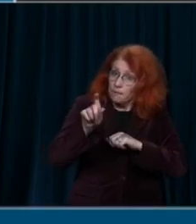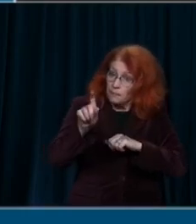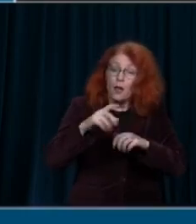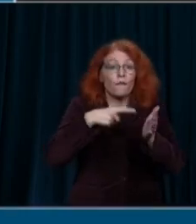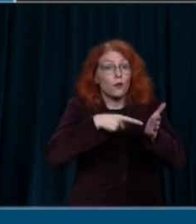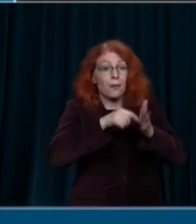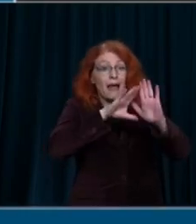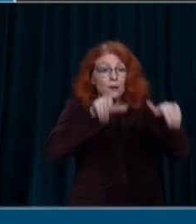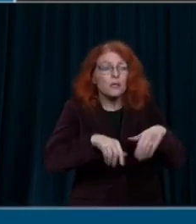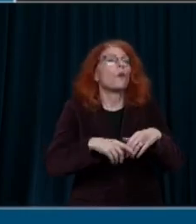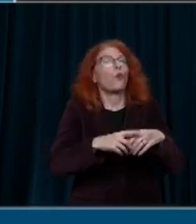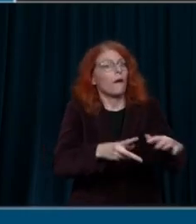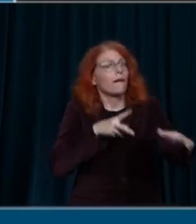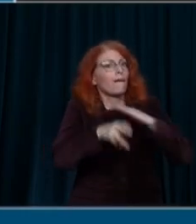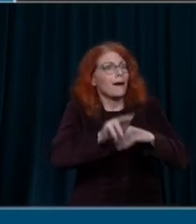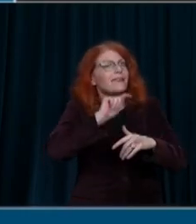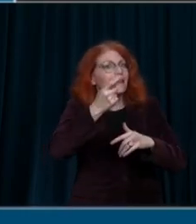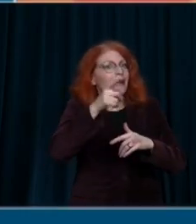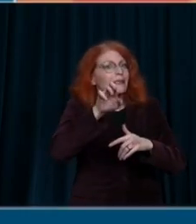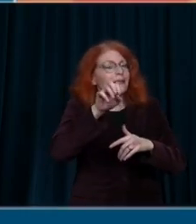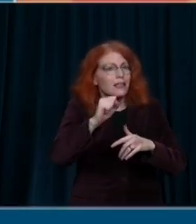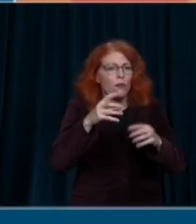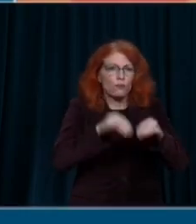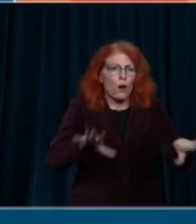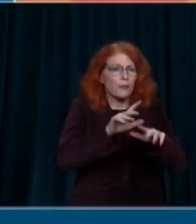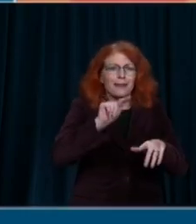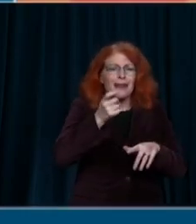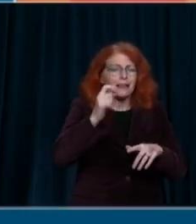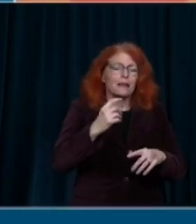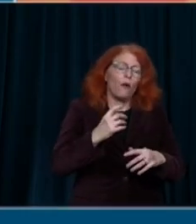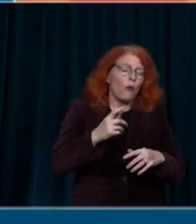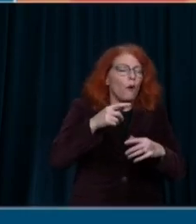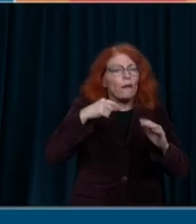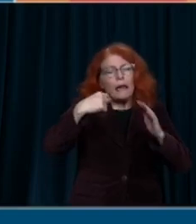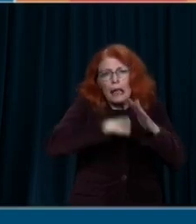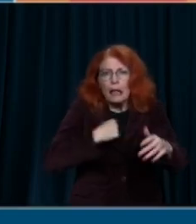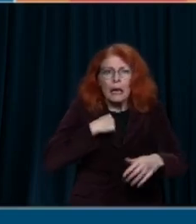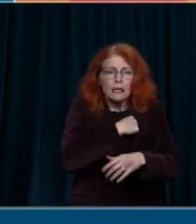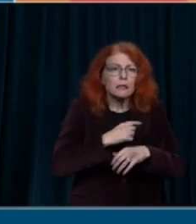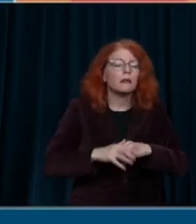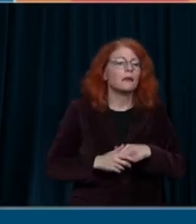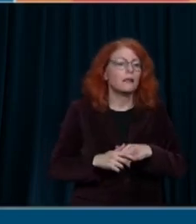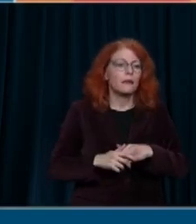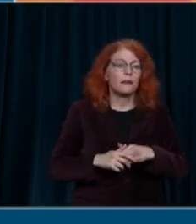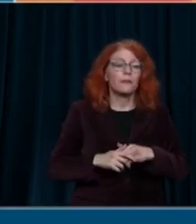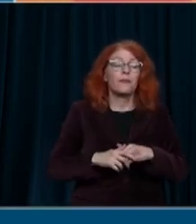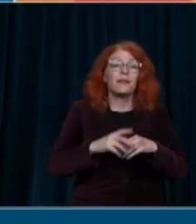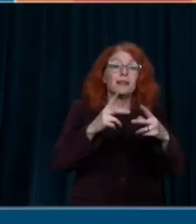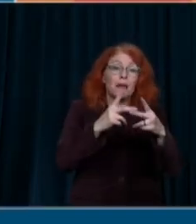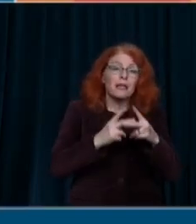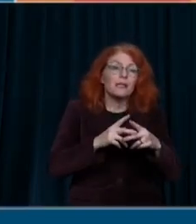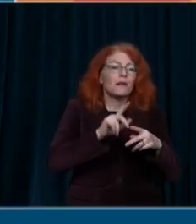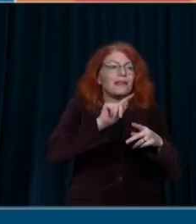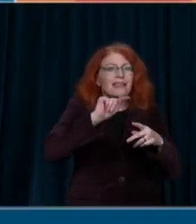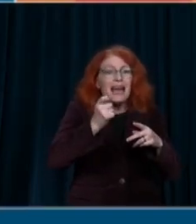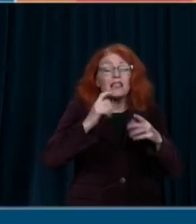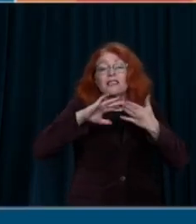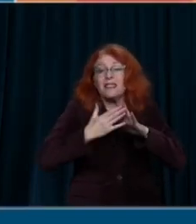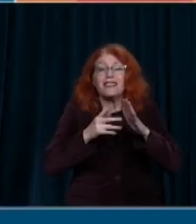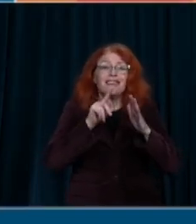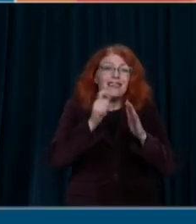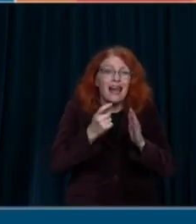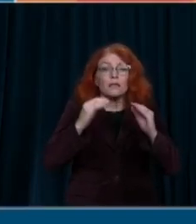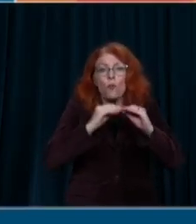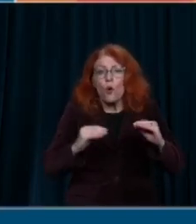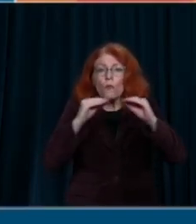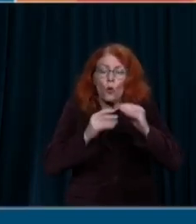Well, first off, cut some taxes out of that. Property taxes are killing us. And a lot of these places keep taxing more, the cities keep taxing more, and they keep